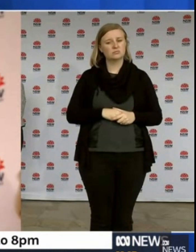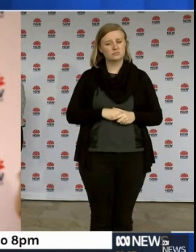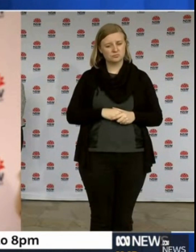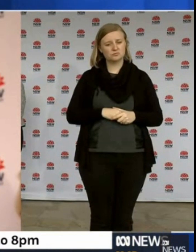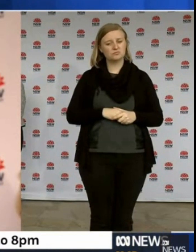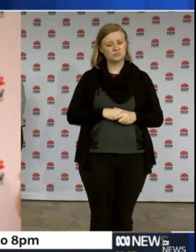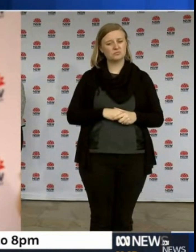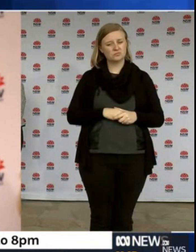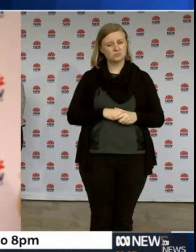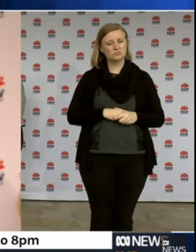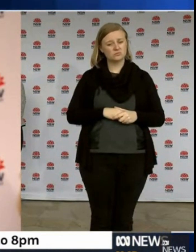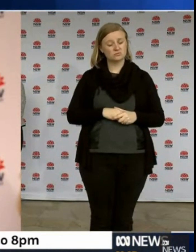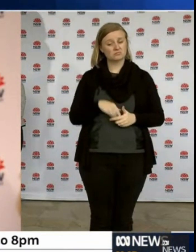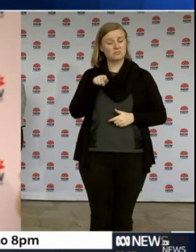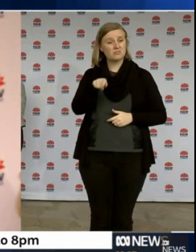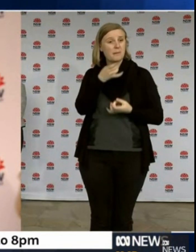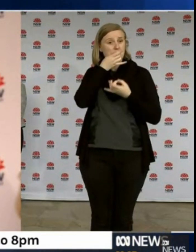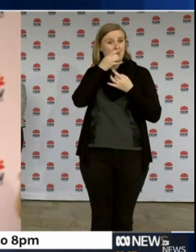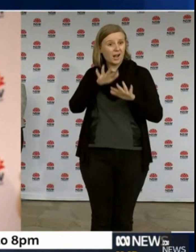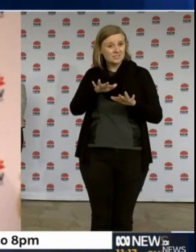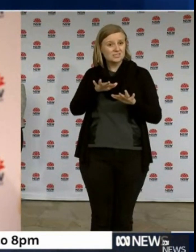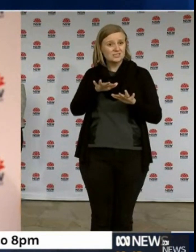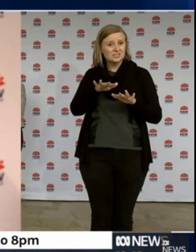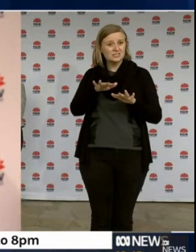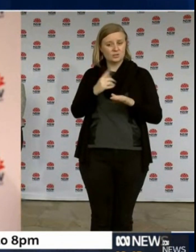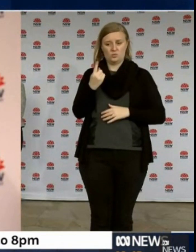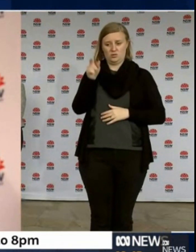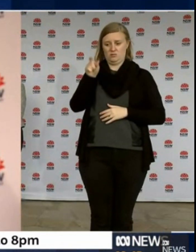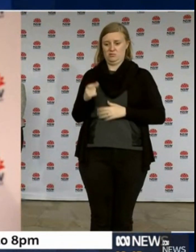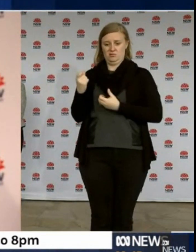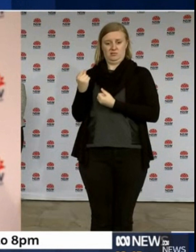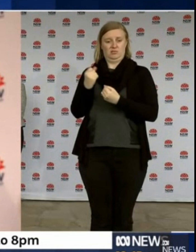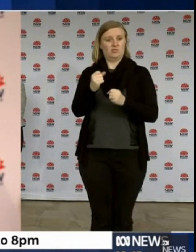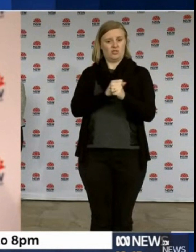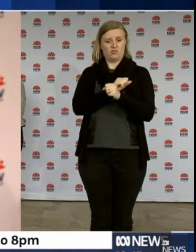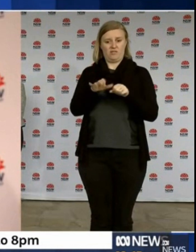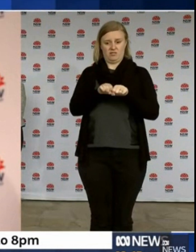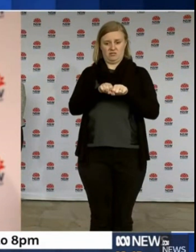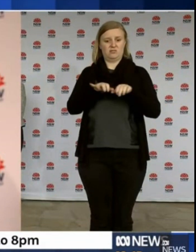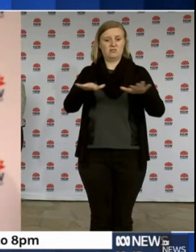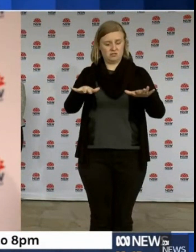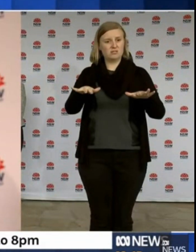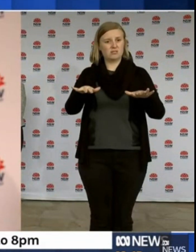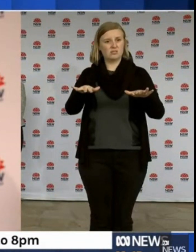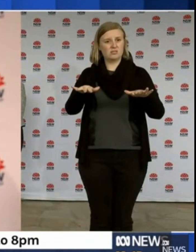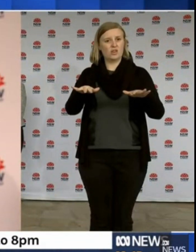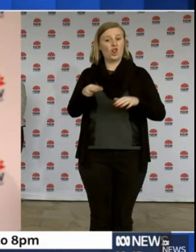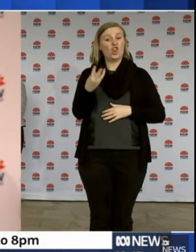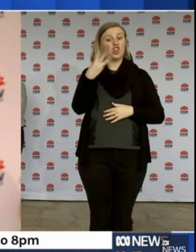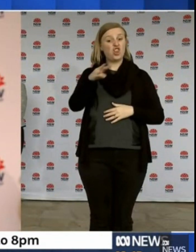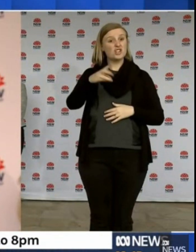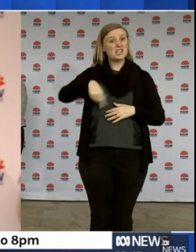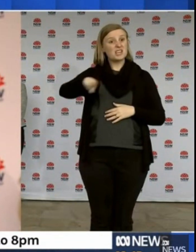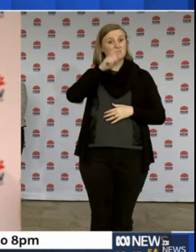I can report that of the more than 30 people that were at that party, 24 of